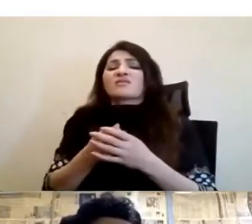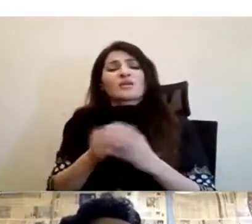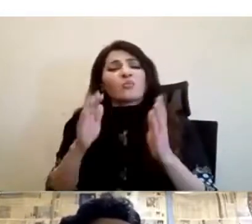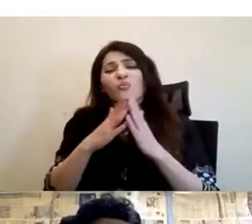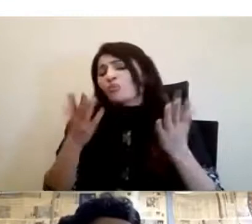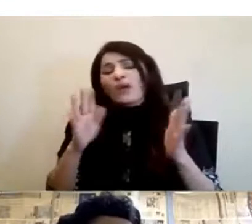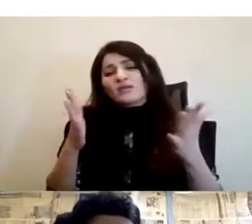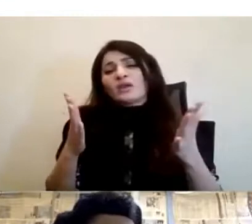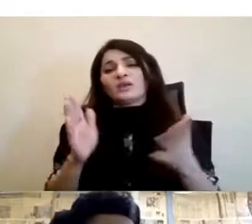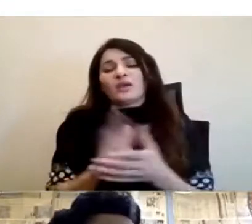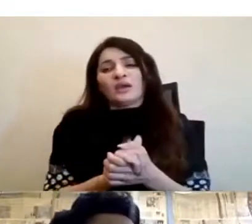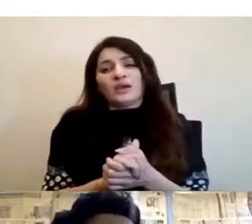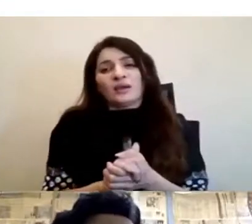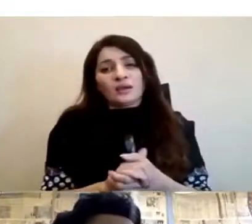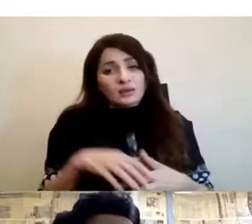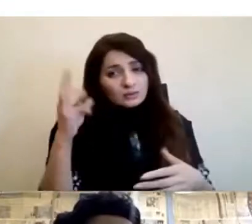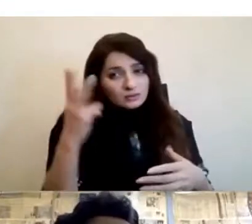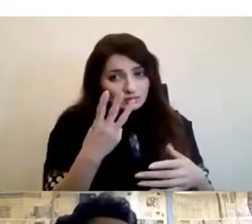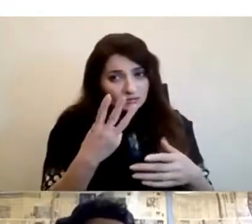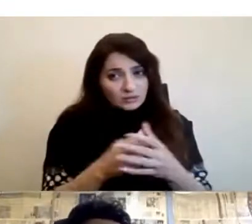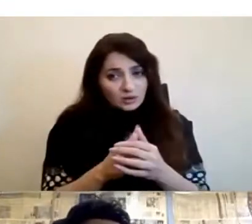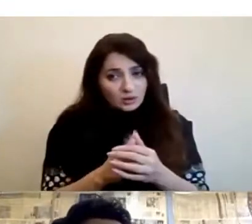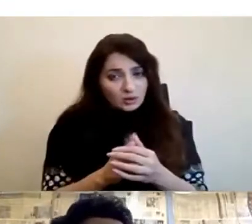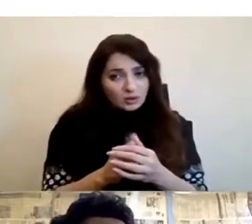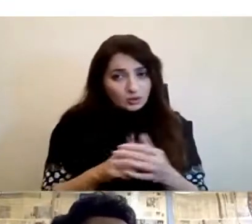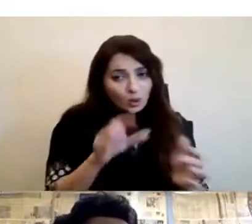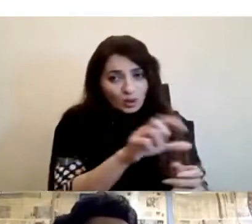it. Third, the major challenge is the